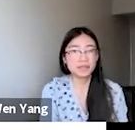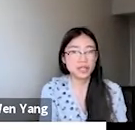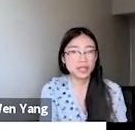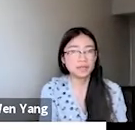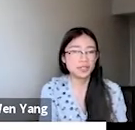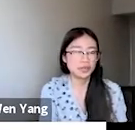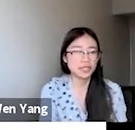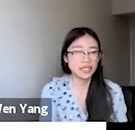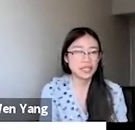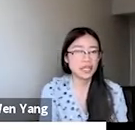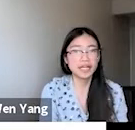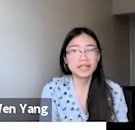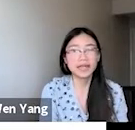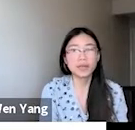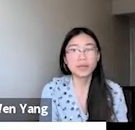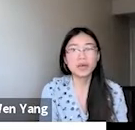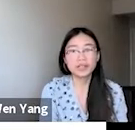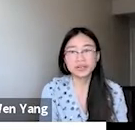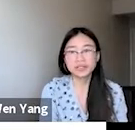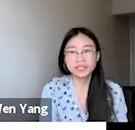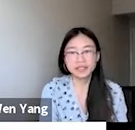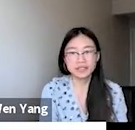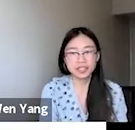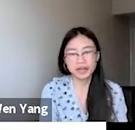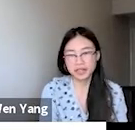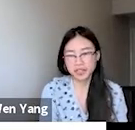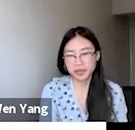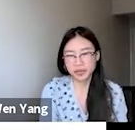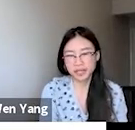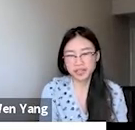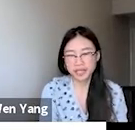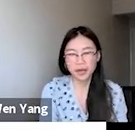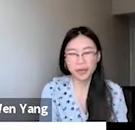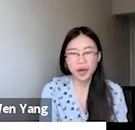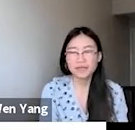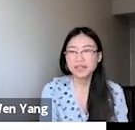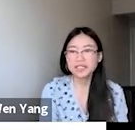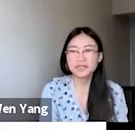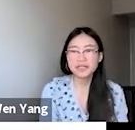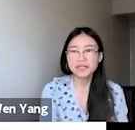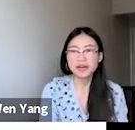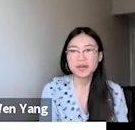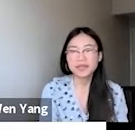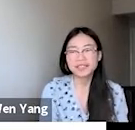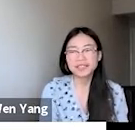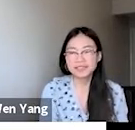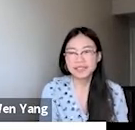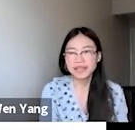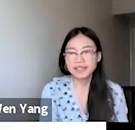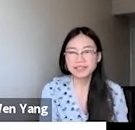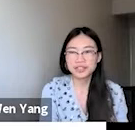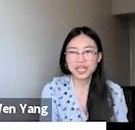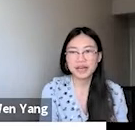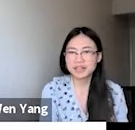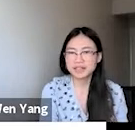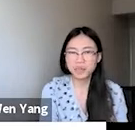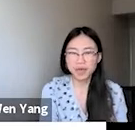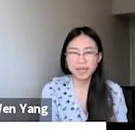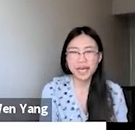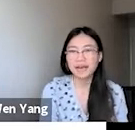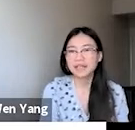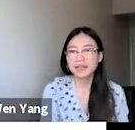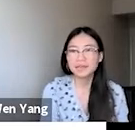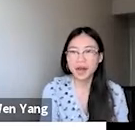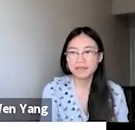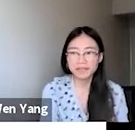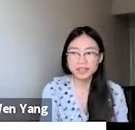a STEM learning opportunity? Like, what do you see this child is doing? So from this video, we can see that this child is